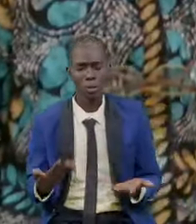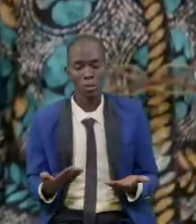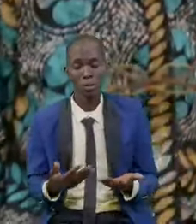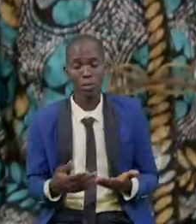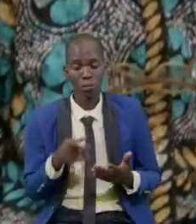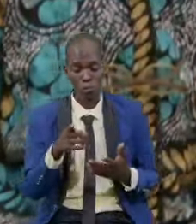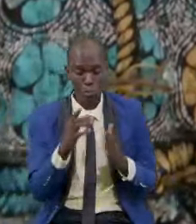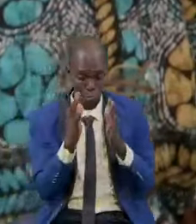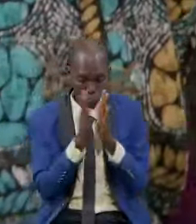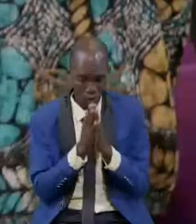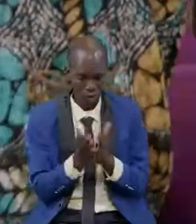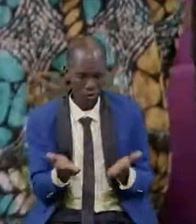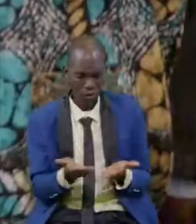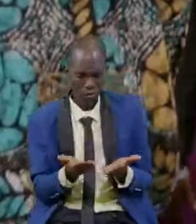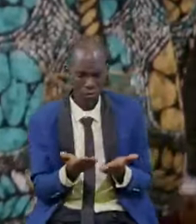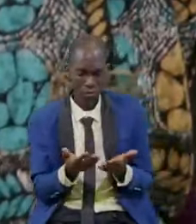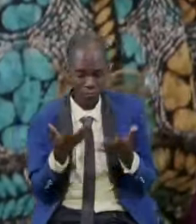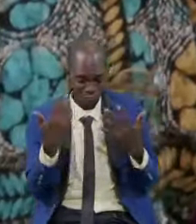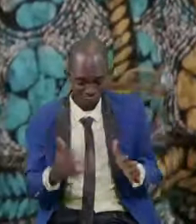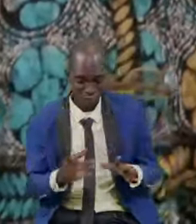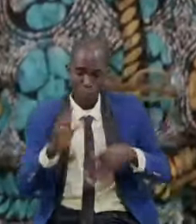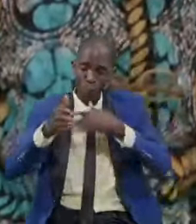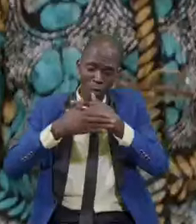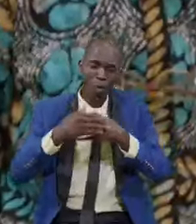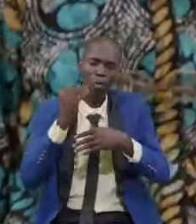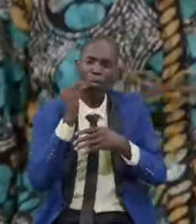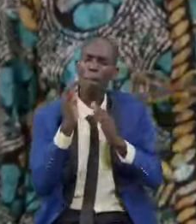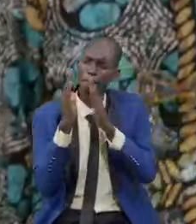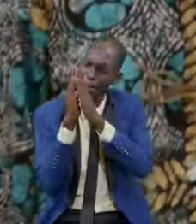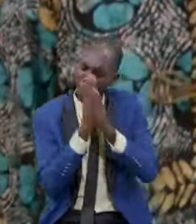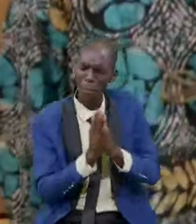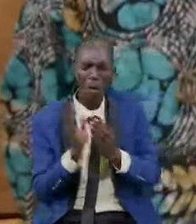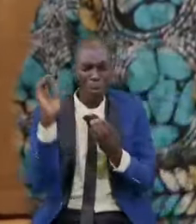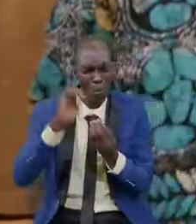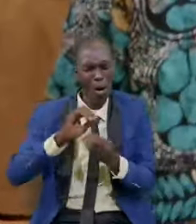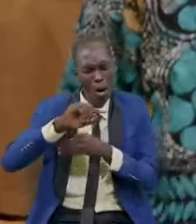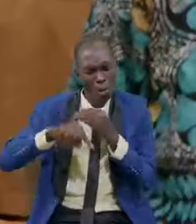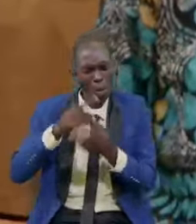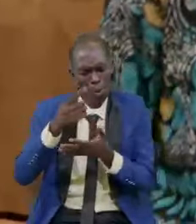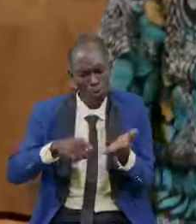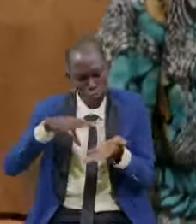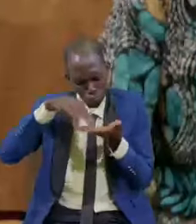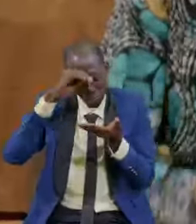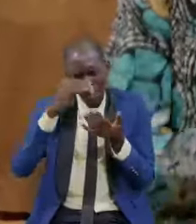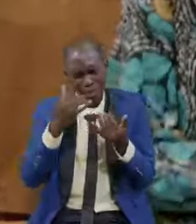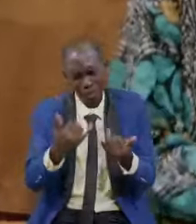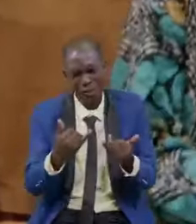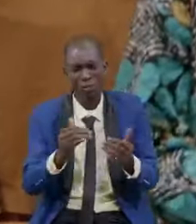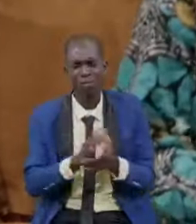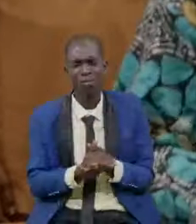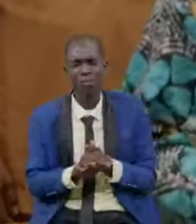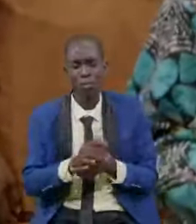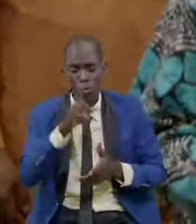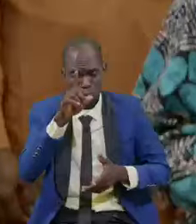home, take everything we have learned back to the Lord. Be more quiet than